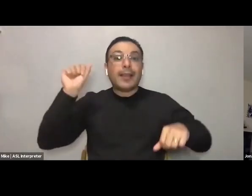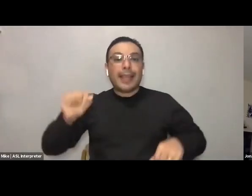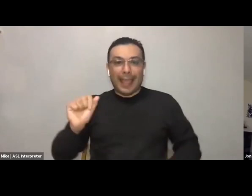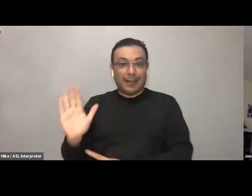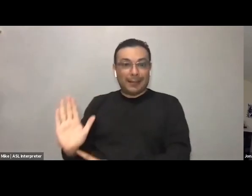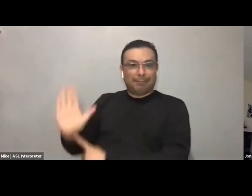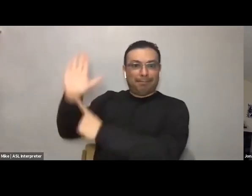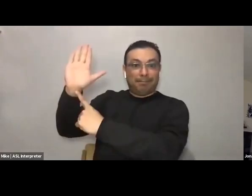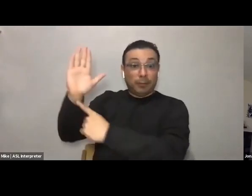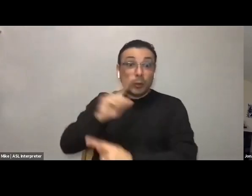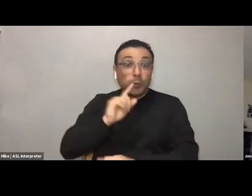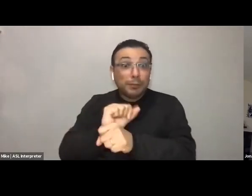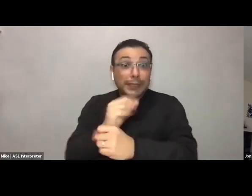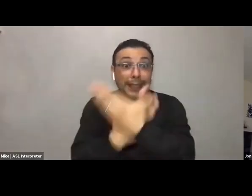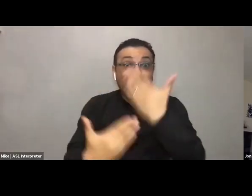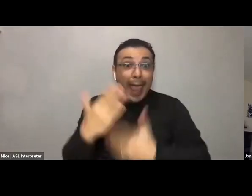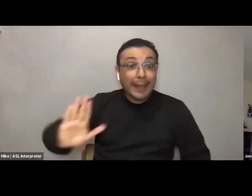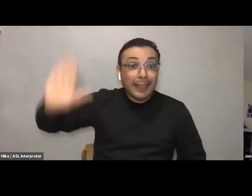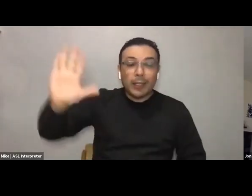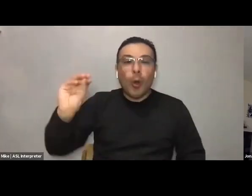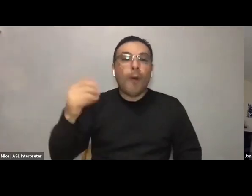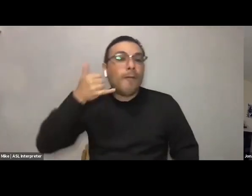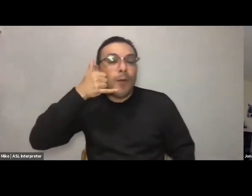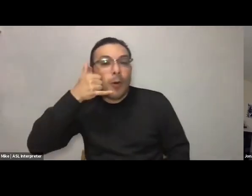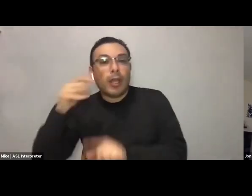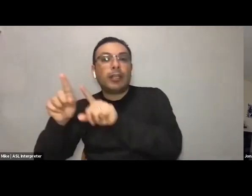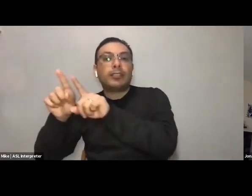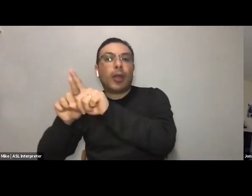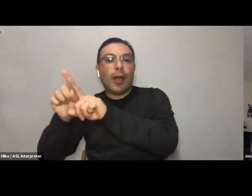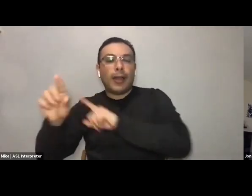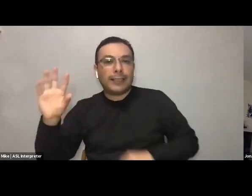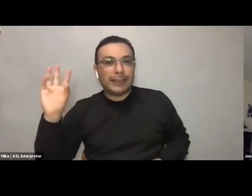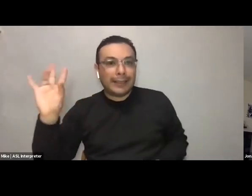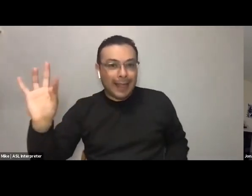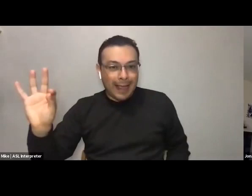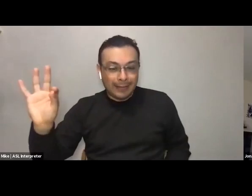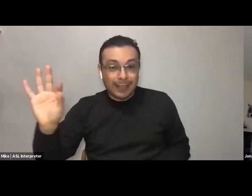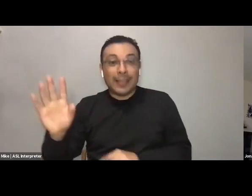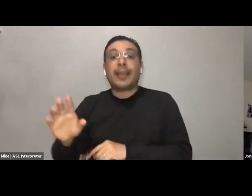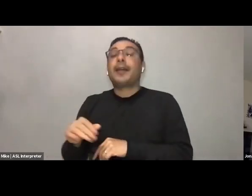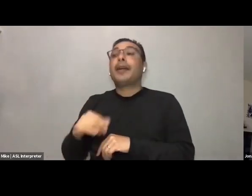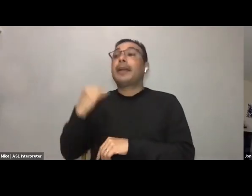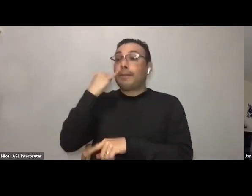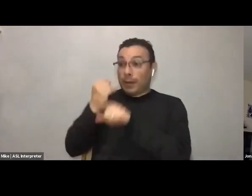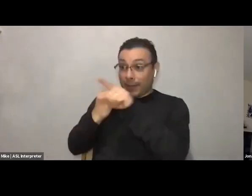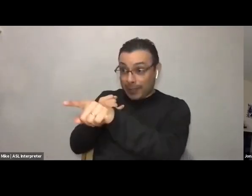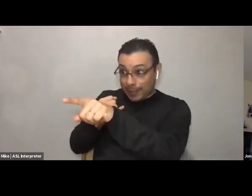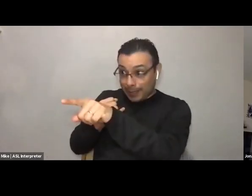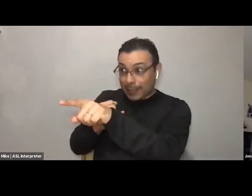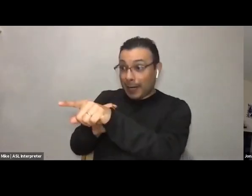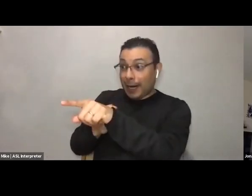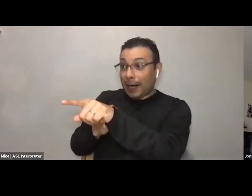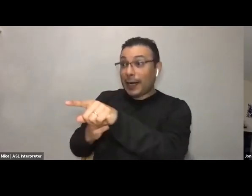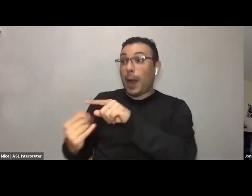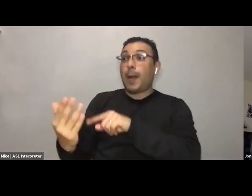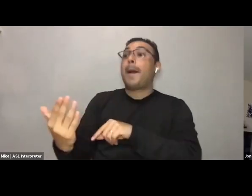nine on their phone. If called on by a moderator and will identify you with your phone number, you'll be given access to speak